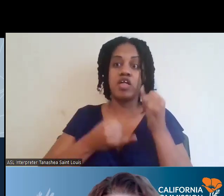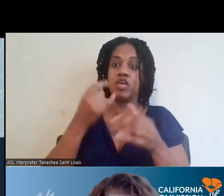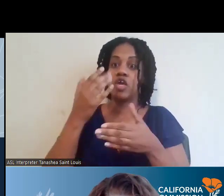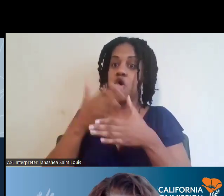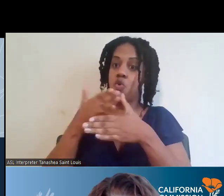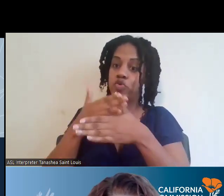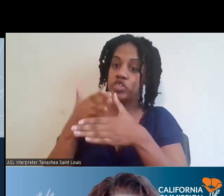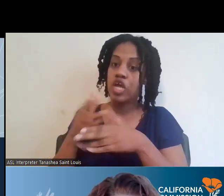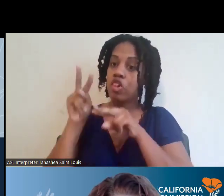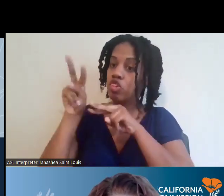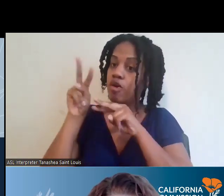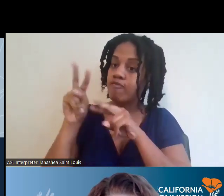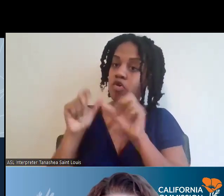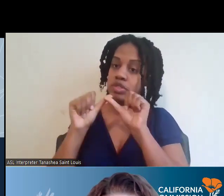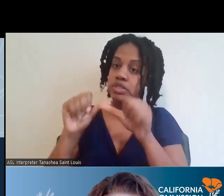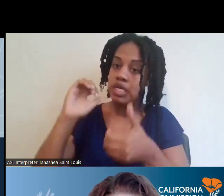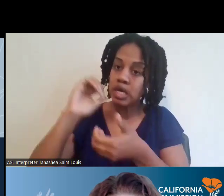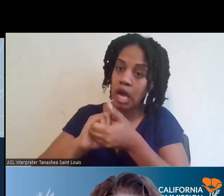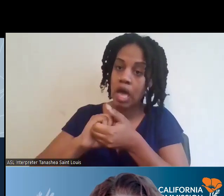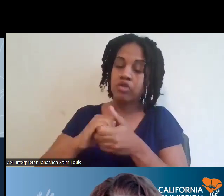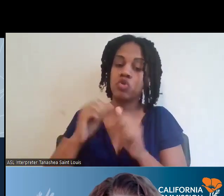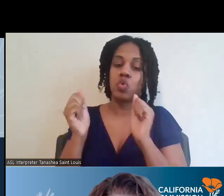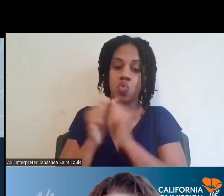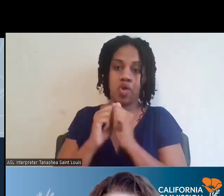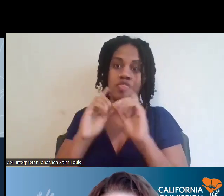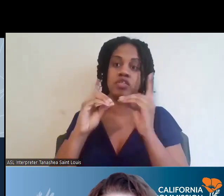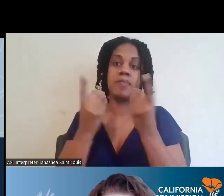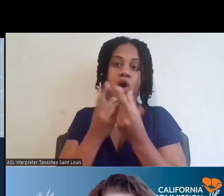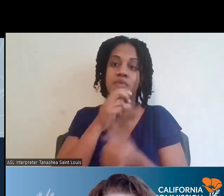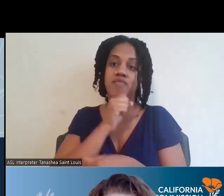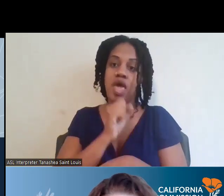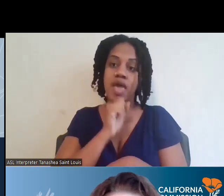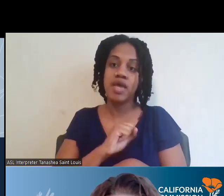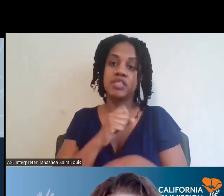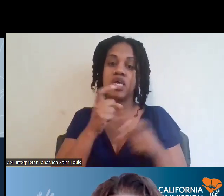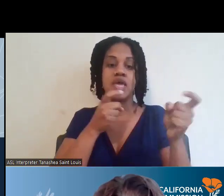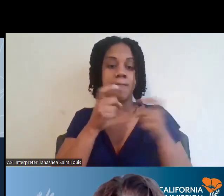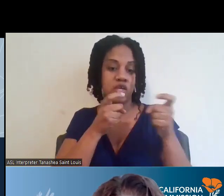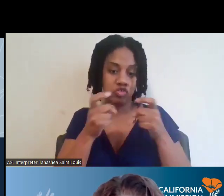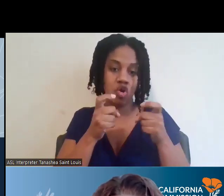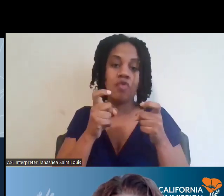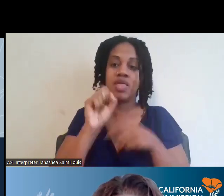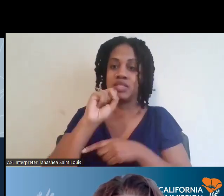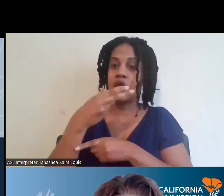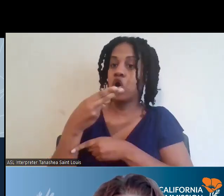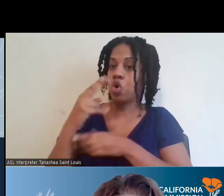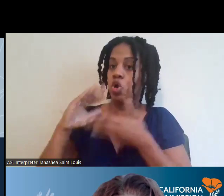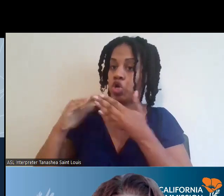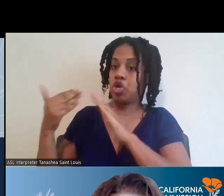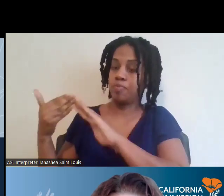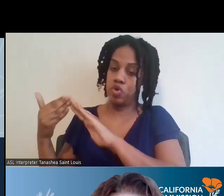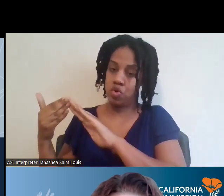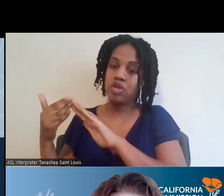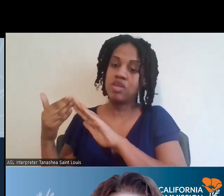forward to continued collaboration and partnership with the Department of Aging, the administration, and the stakeholder community to achieve an age